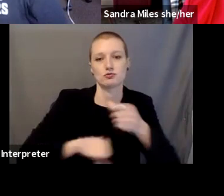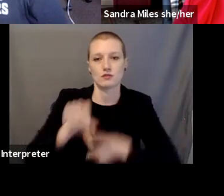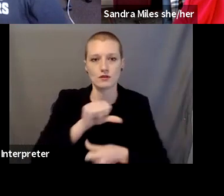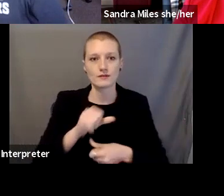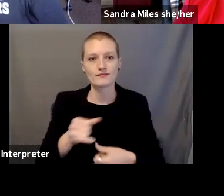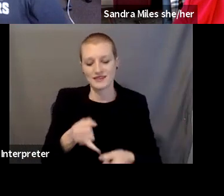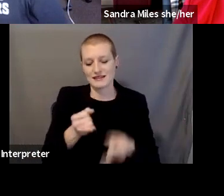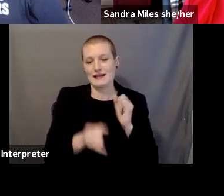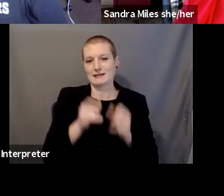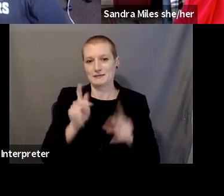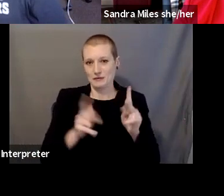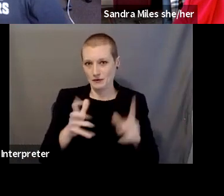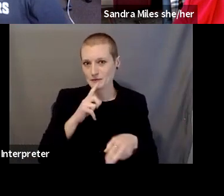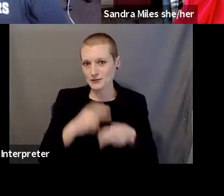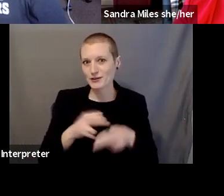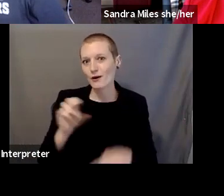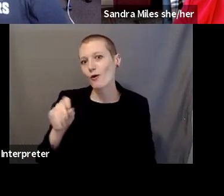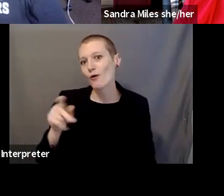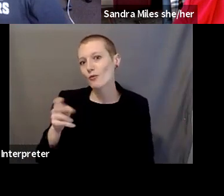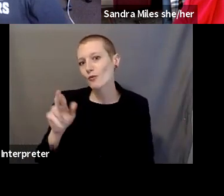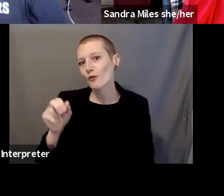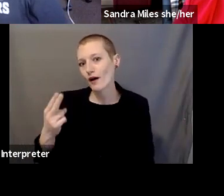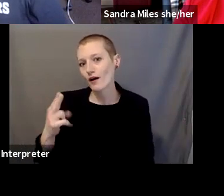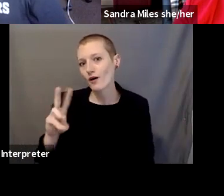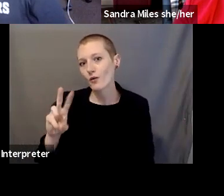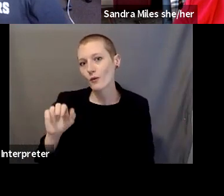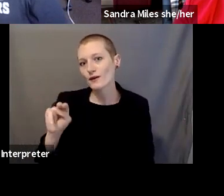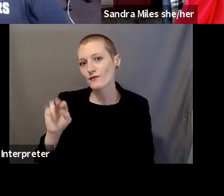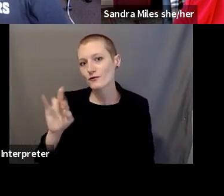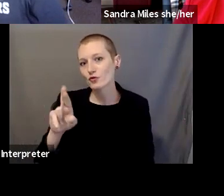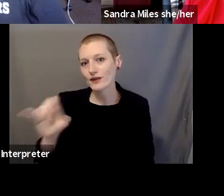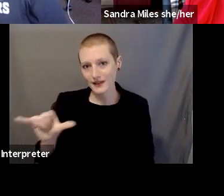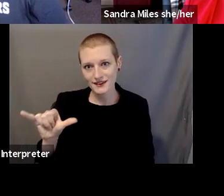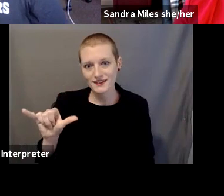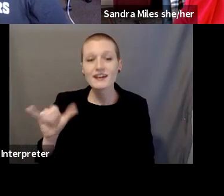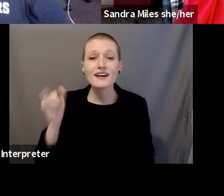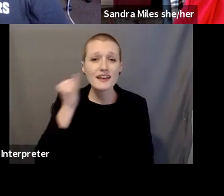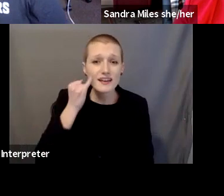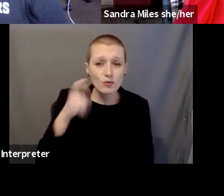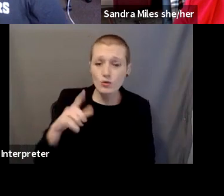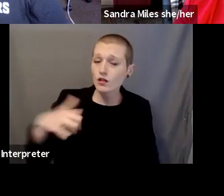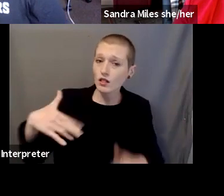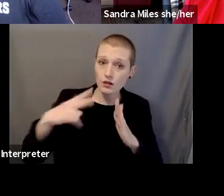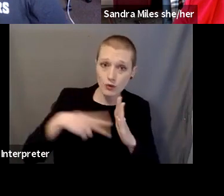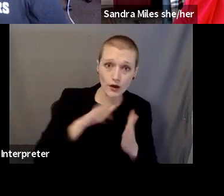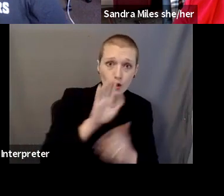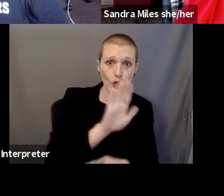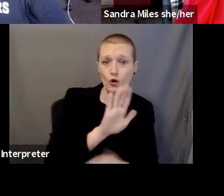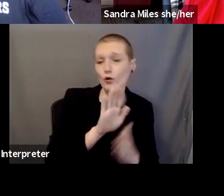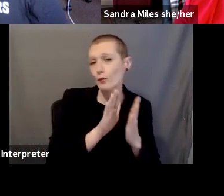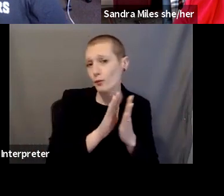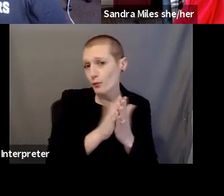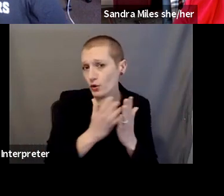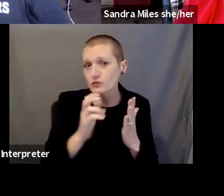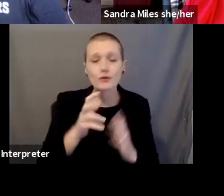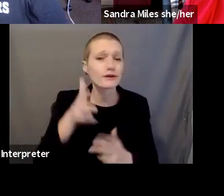Oprah Winfrey, right? Who would have thought, especially when, if you haven't read any of her books or listened to her speak, that's gotta